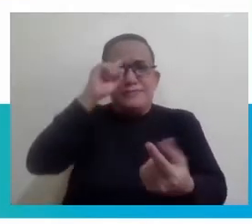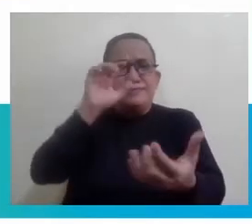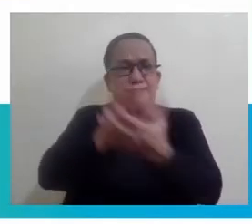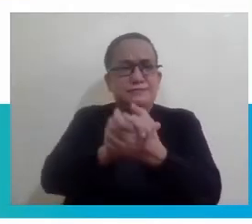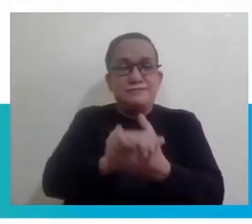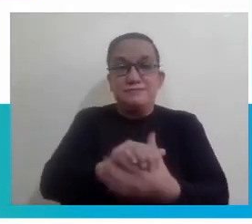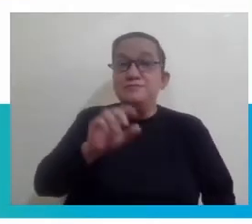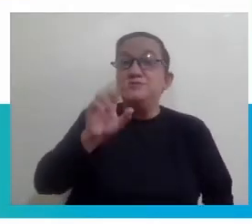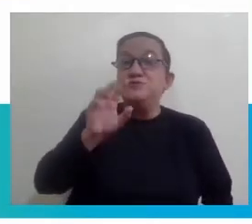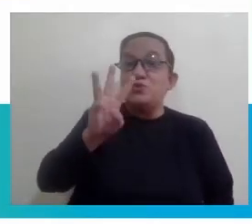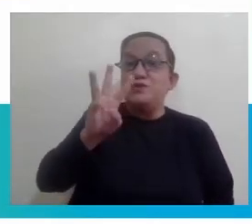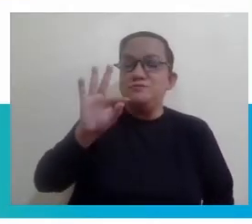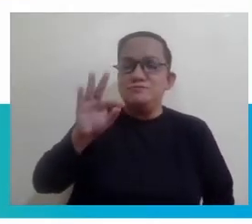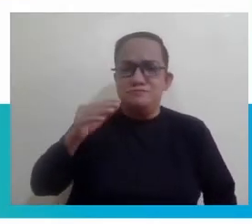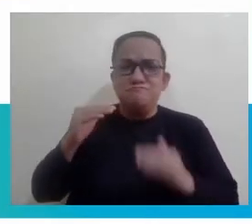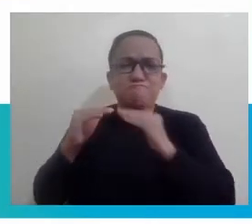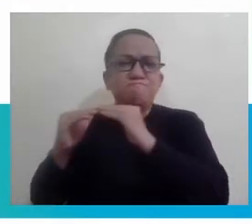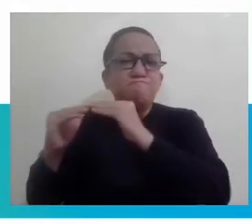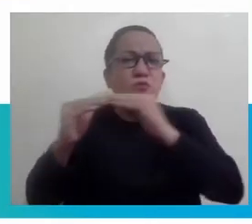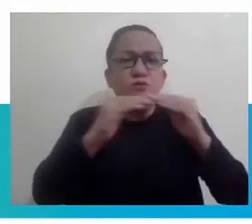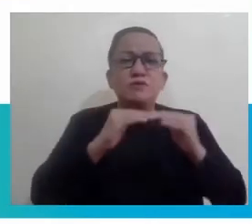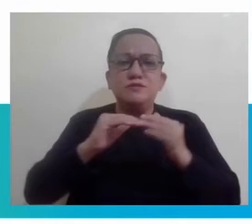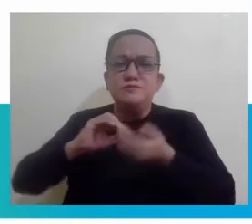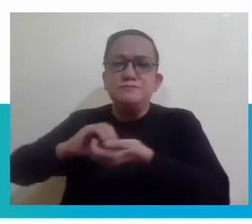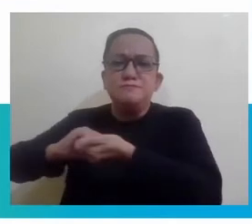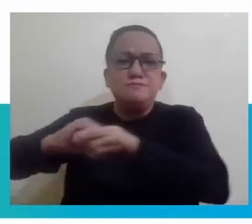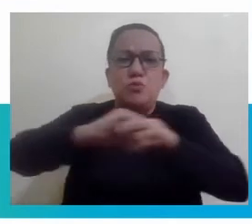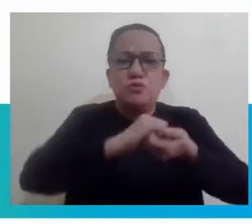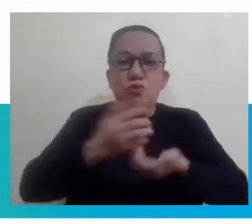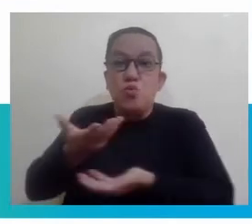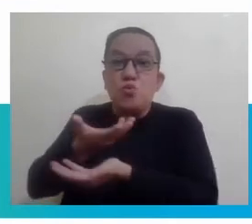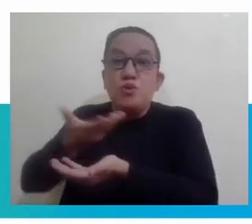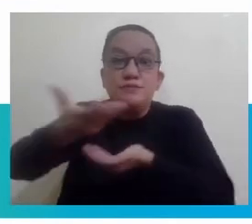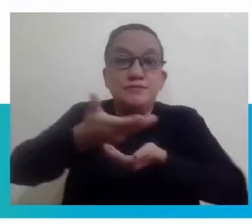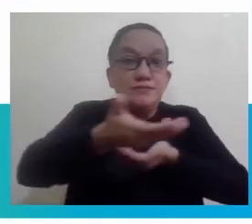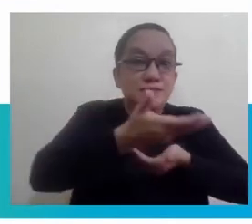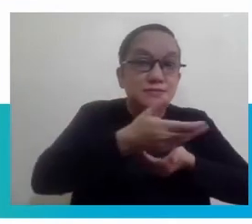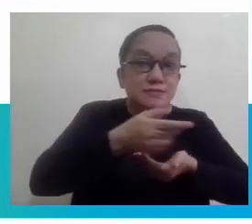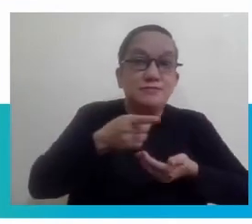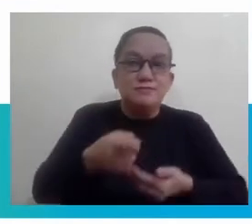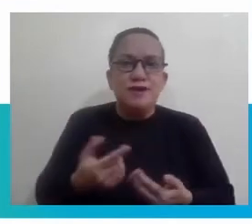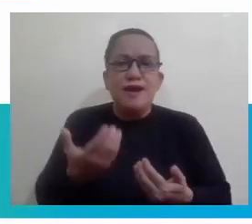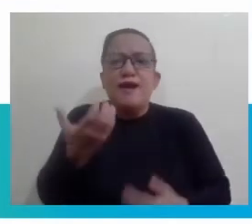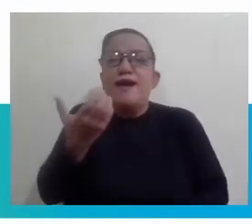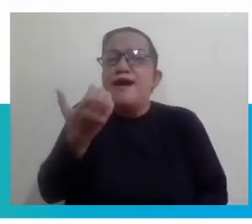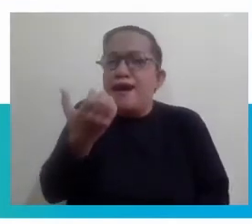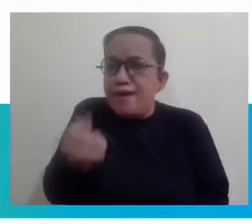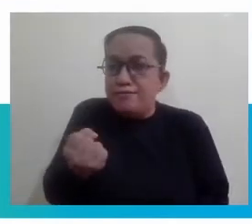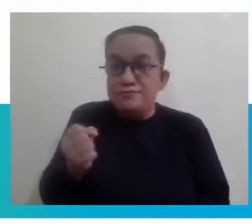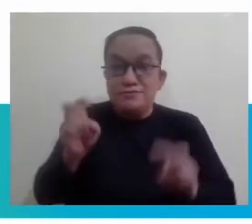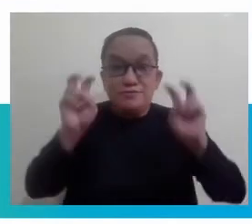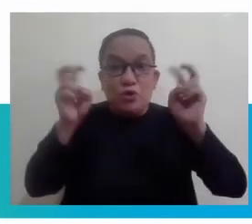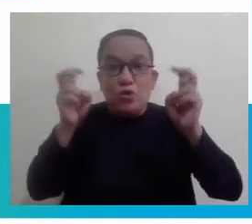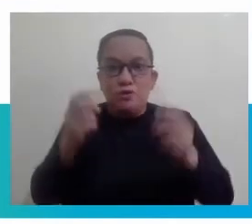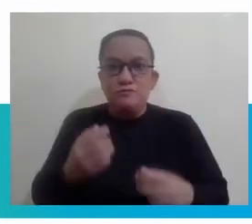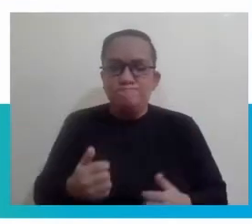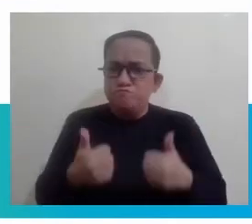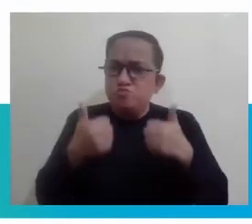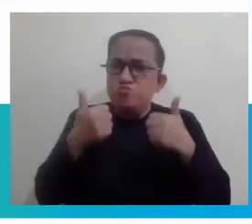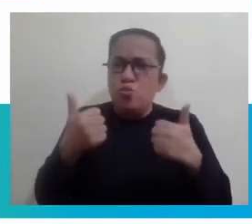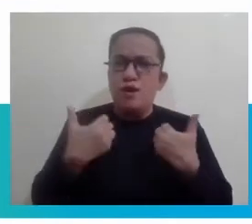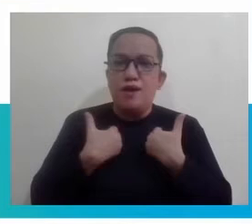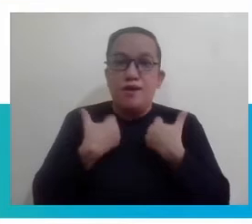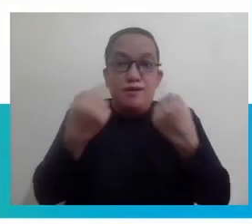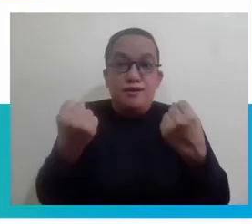resonates well with ADB's Healthy Oceans Action Plan. This session will explore how to use COVID-19 recovery